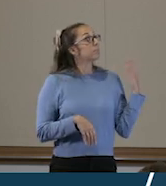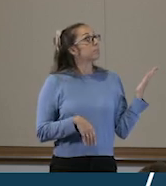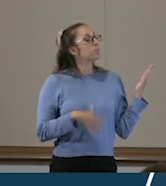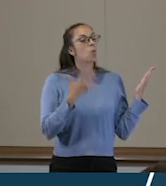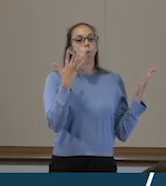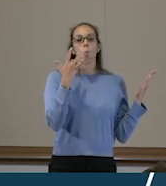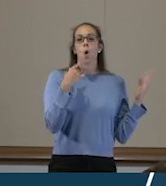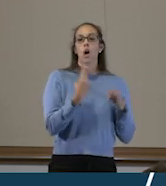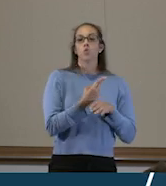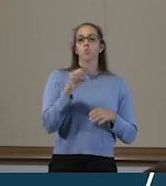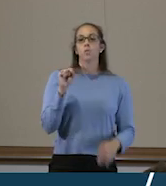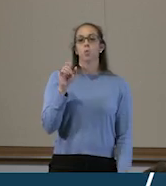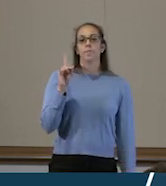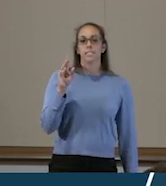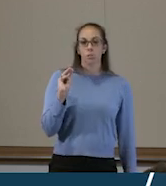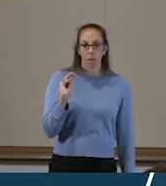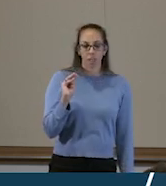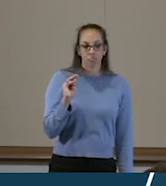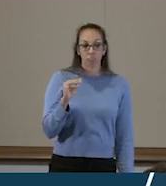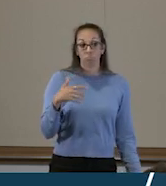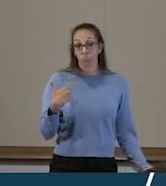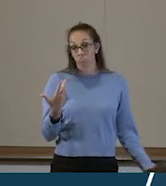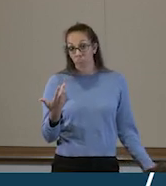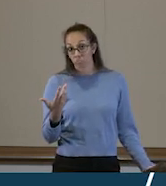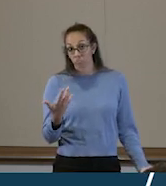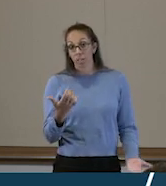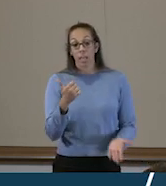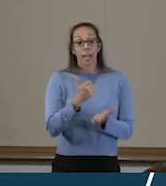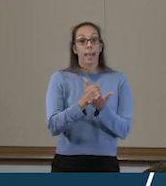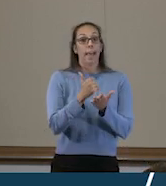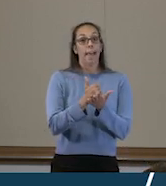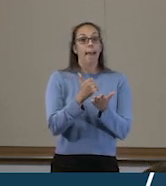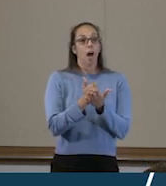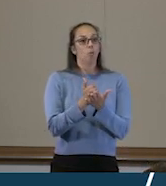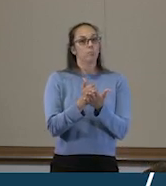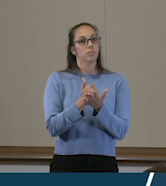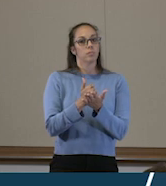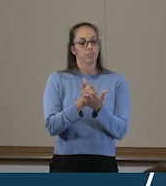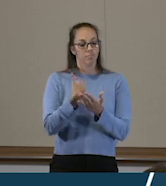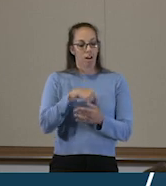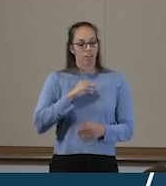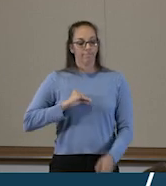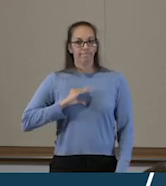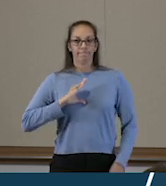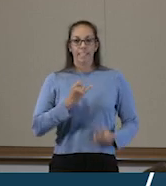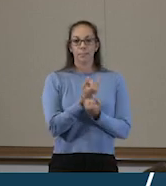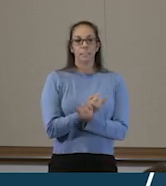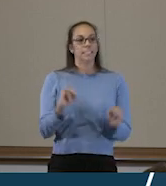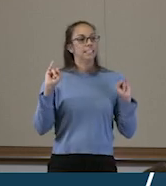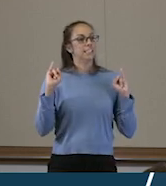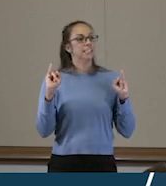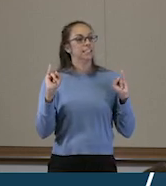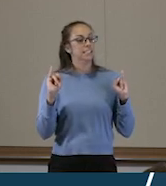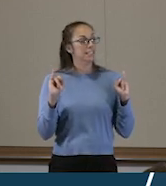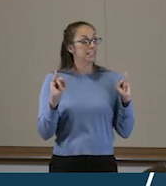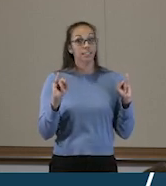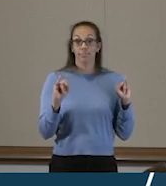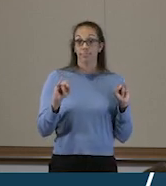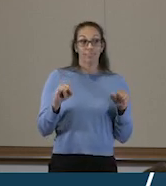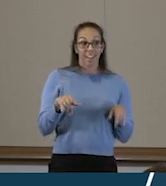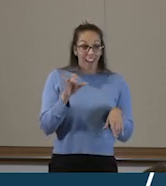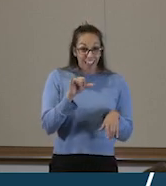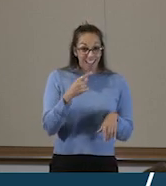making? It helps to build and maintain independence. Like I said, that light bulb that comes